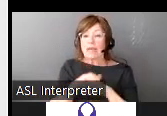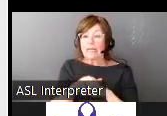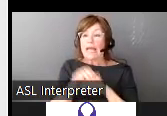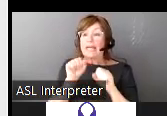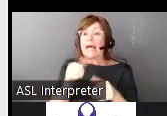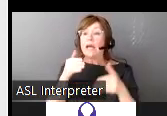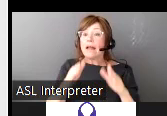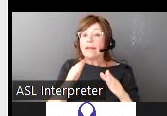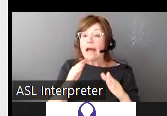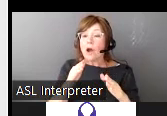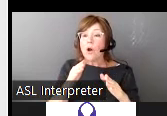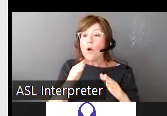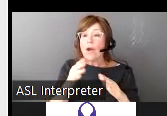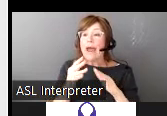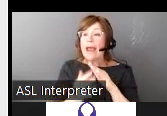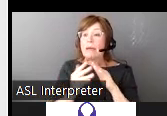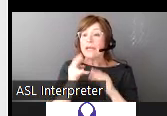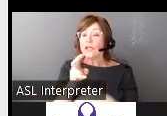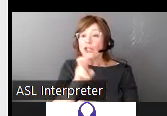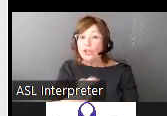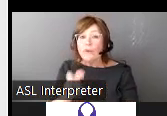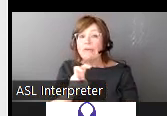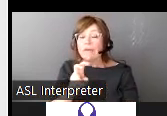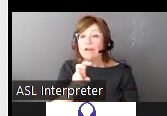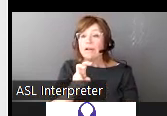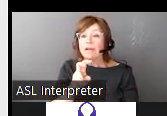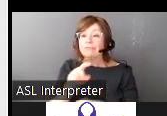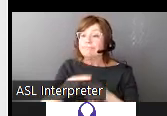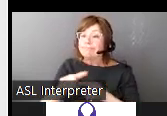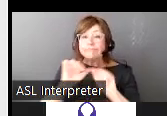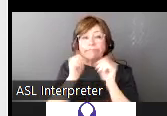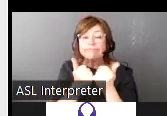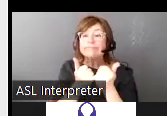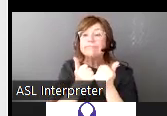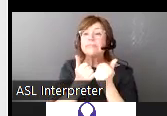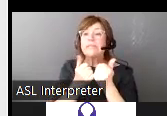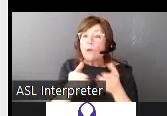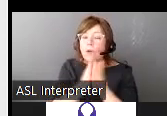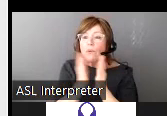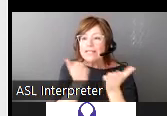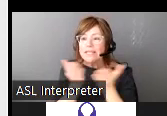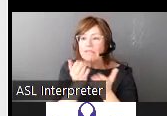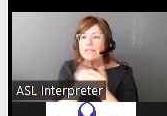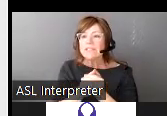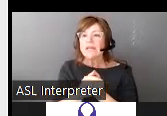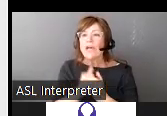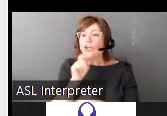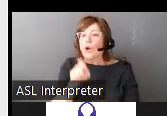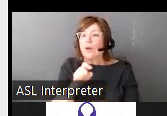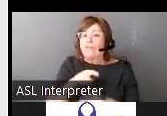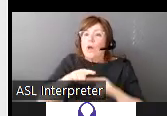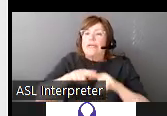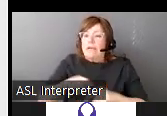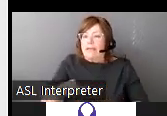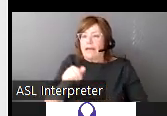allow older immigrants to travel to community agencies and seek services without being too physically dependent on others. But